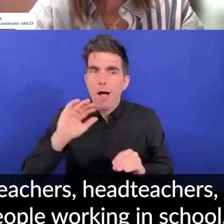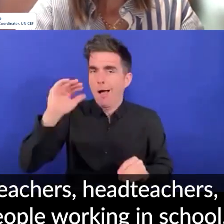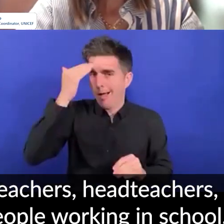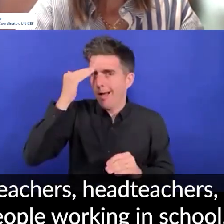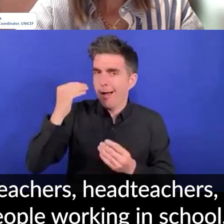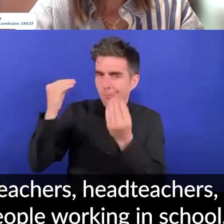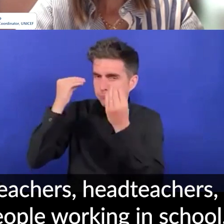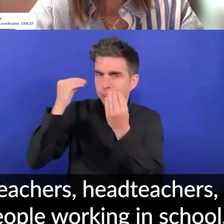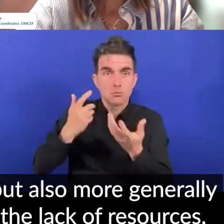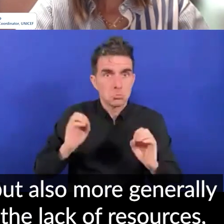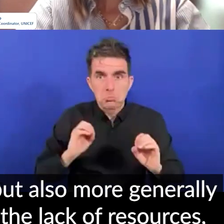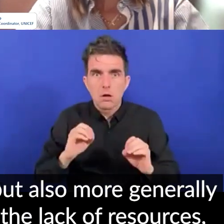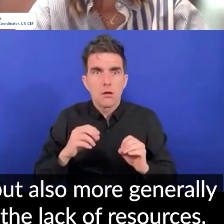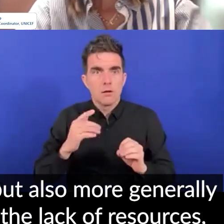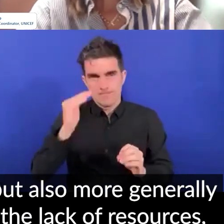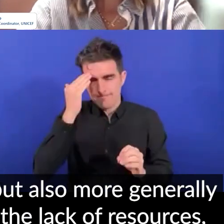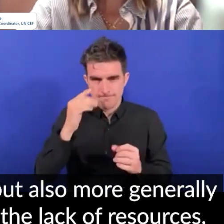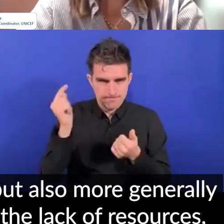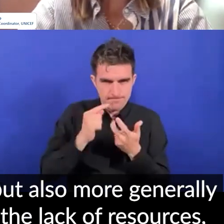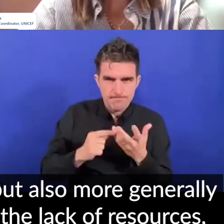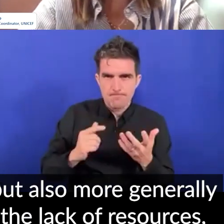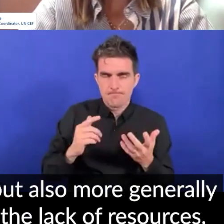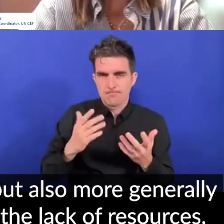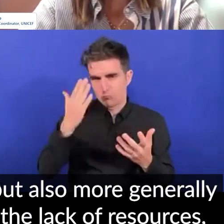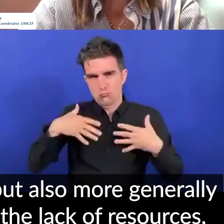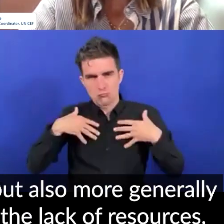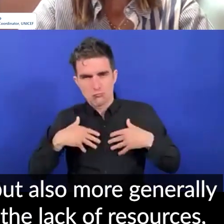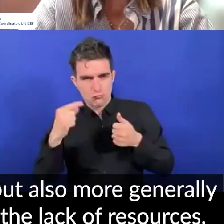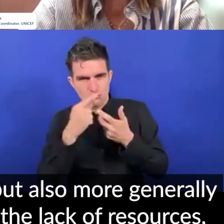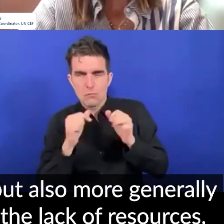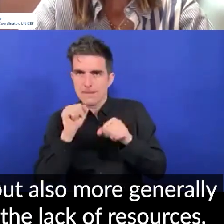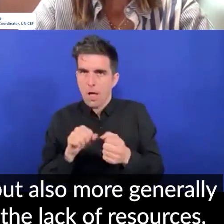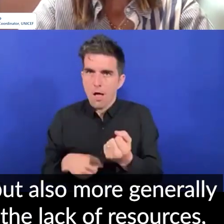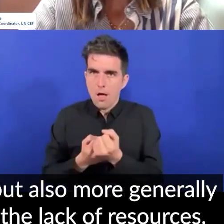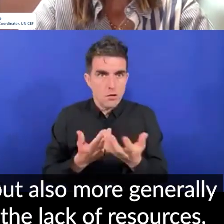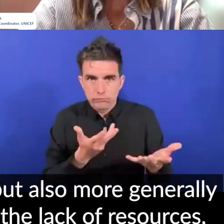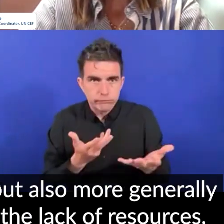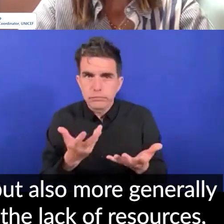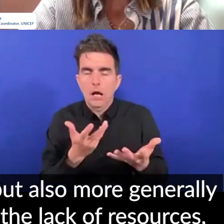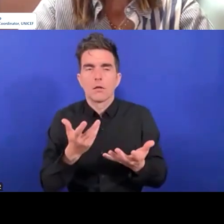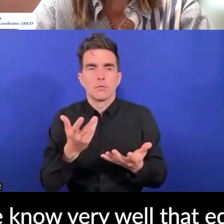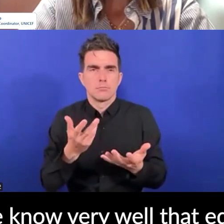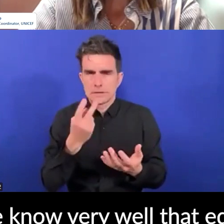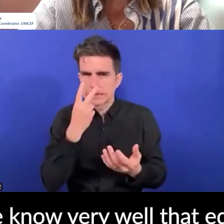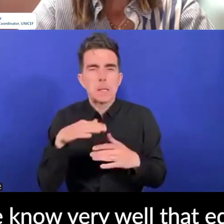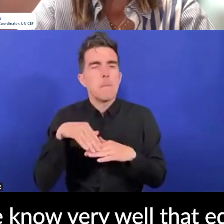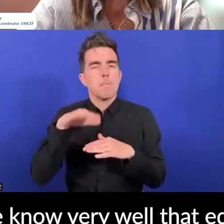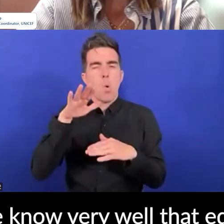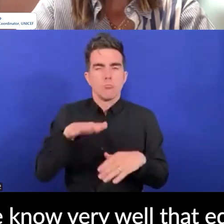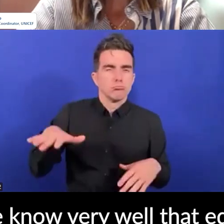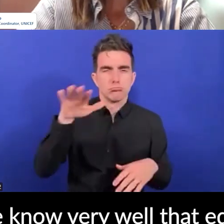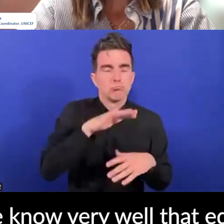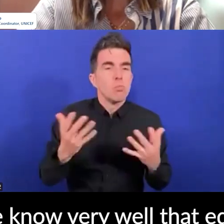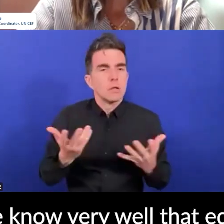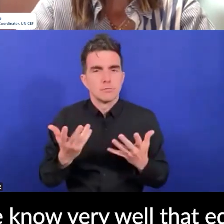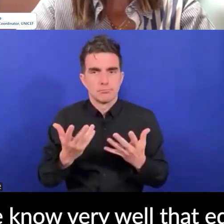people working in school, but also more generally, the lack of resources. And so we know